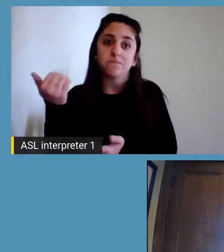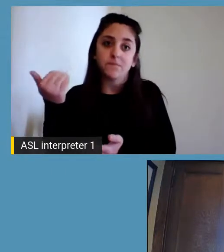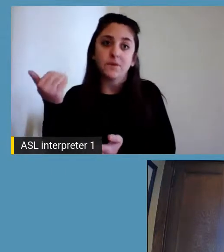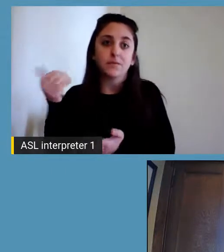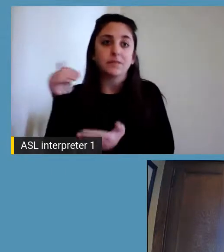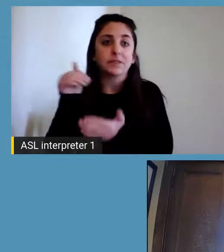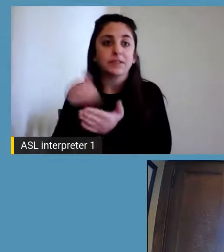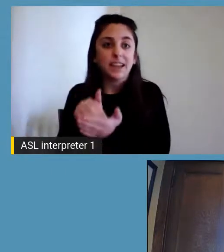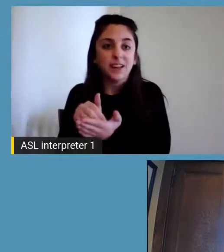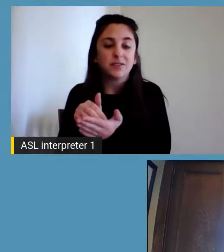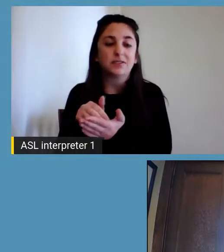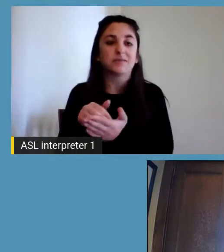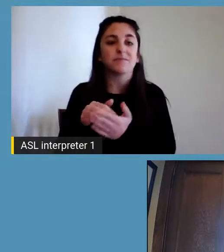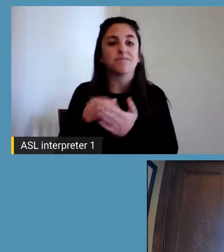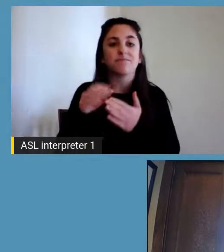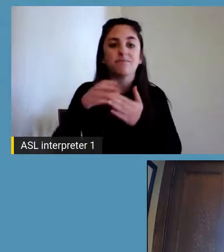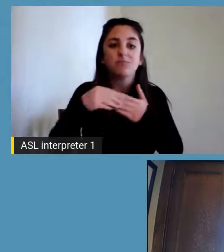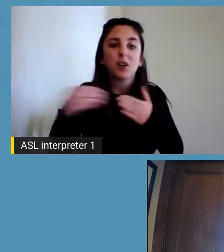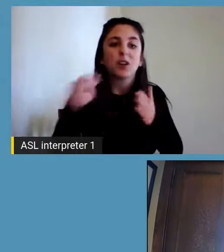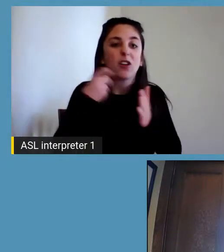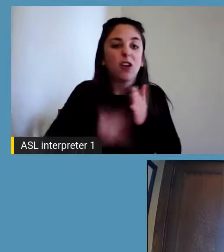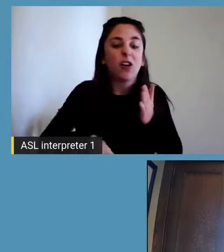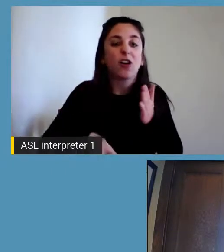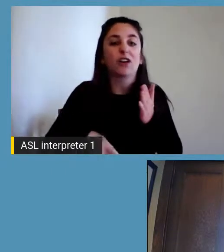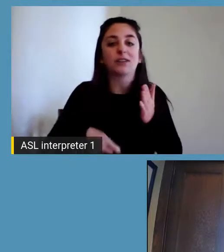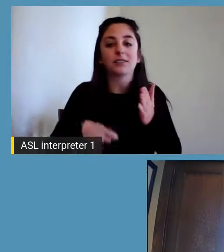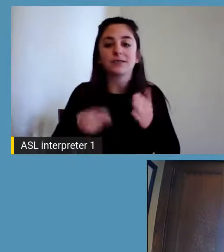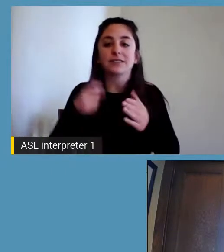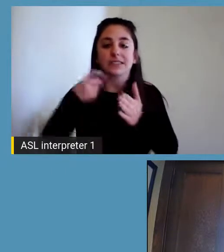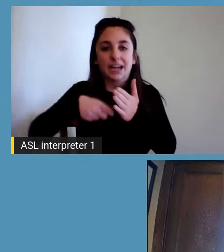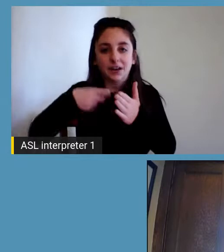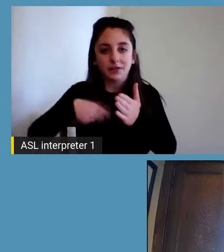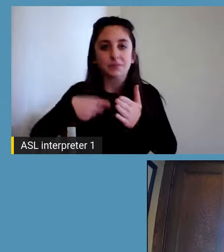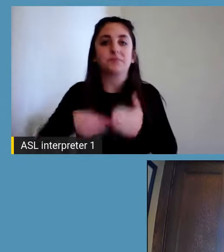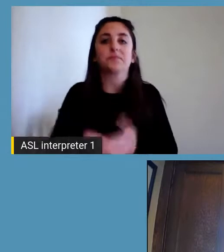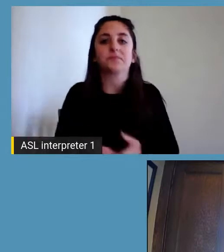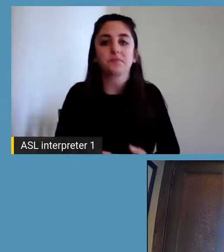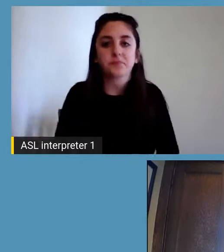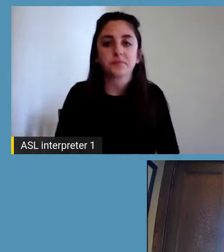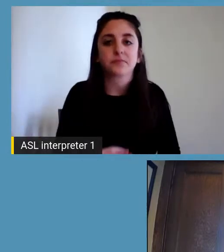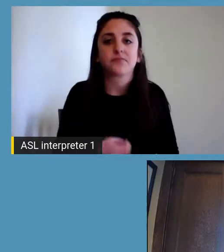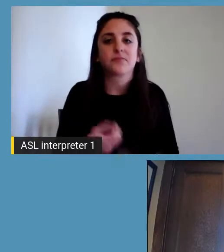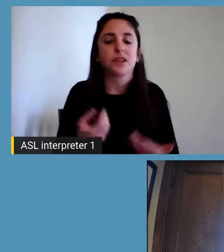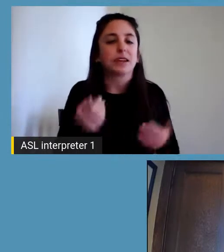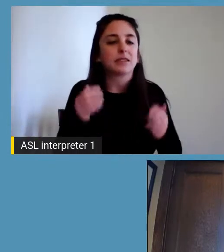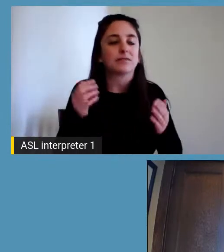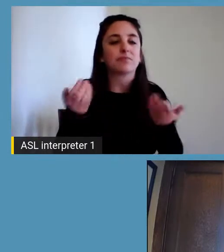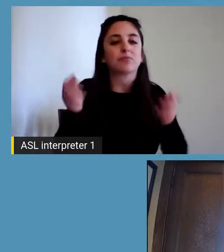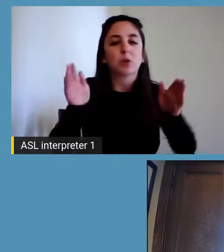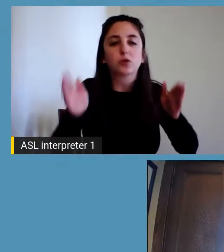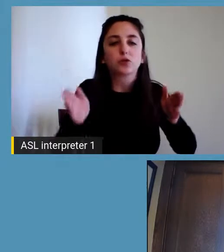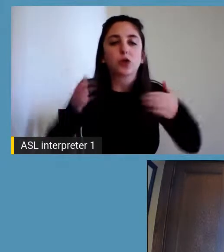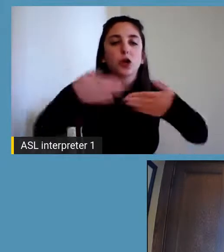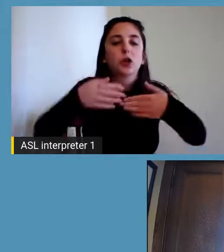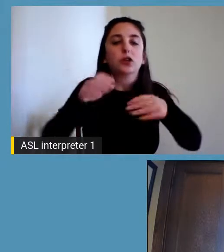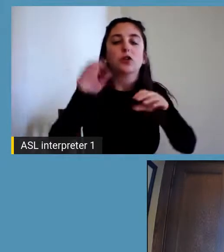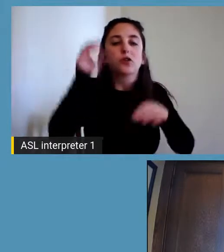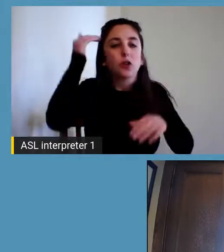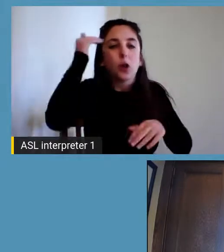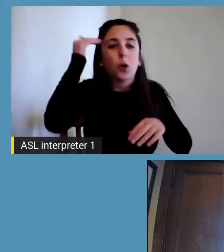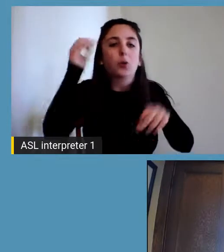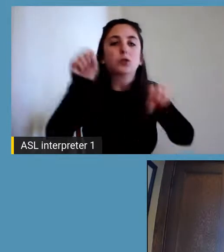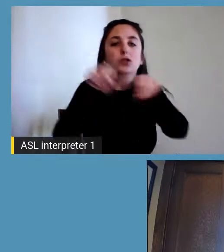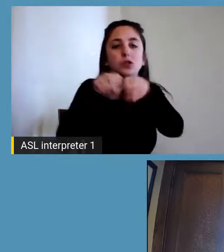would probably scan pieces for you. Another thing is it's portable. It's about the size of a shoebox, and it can come to